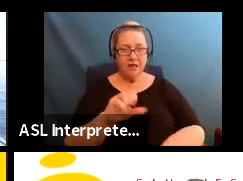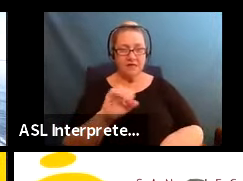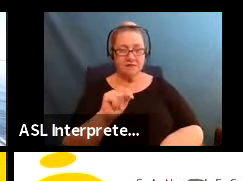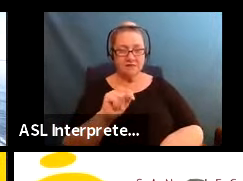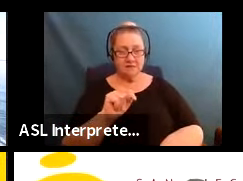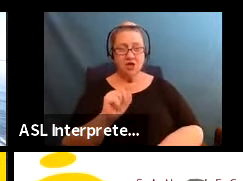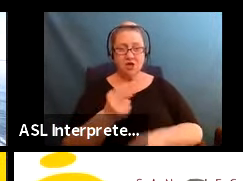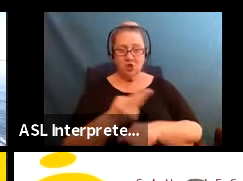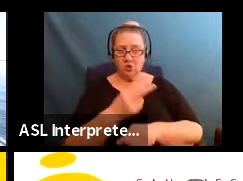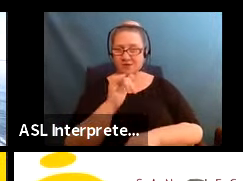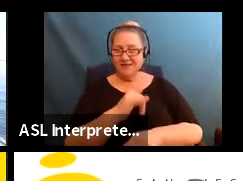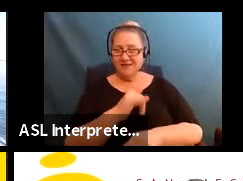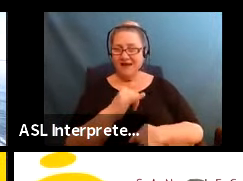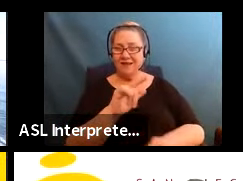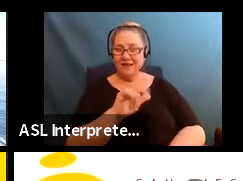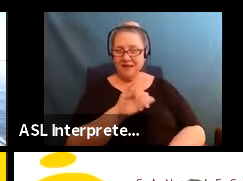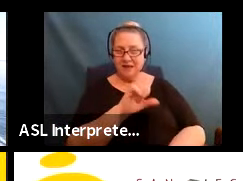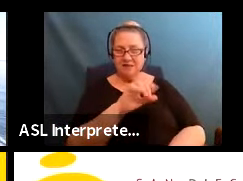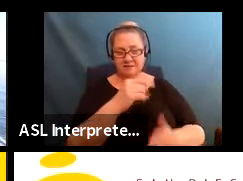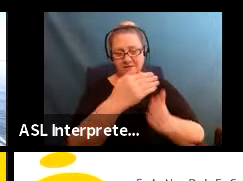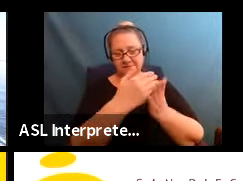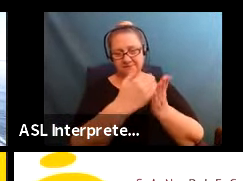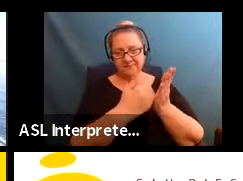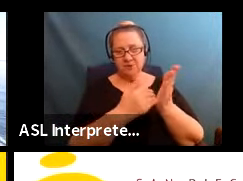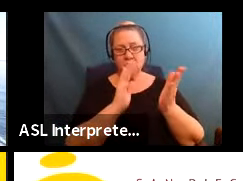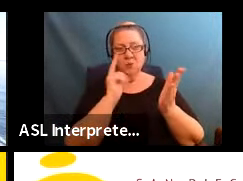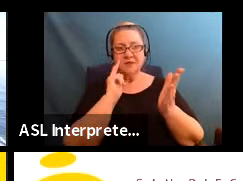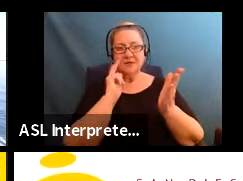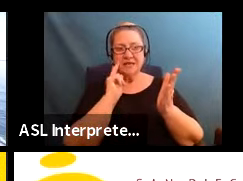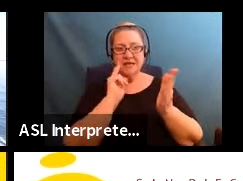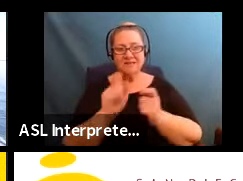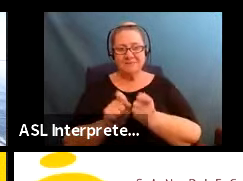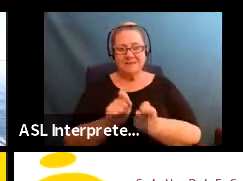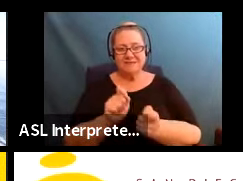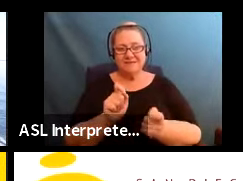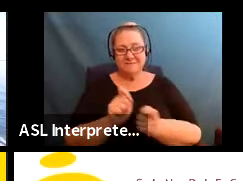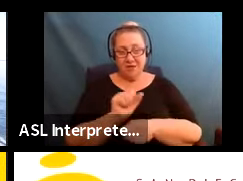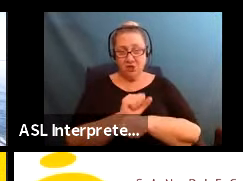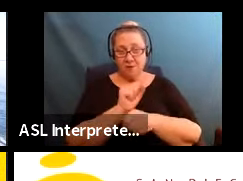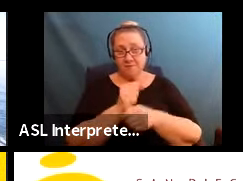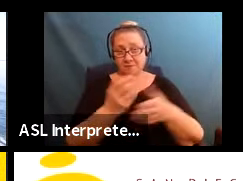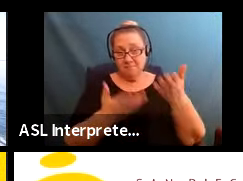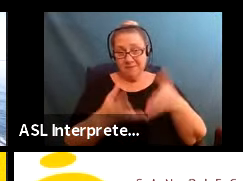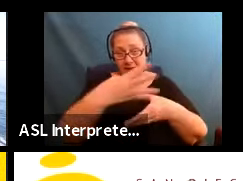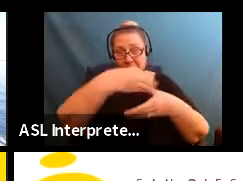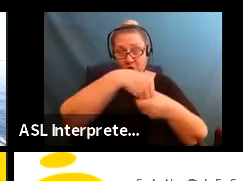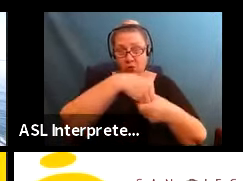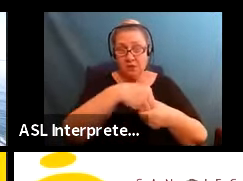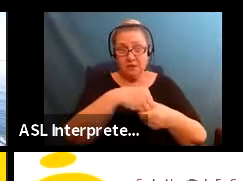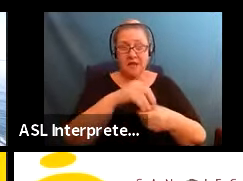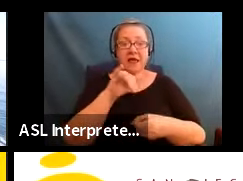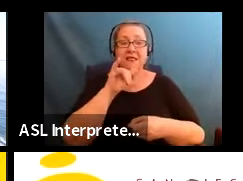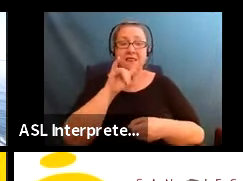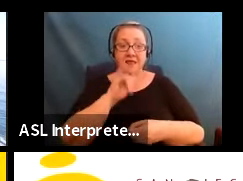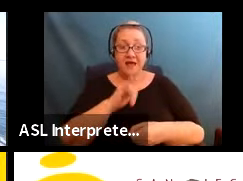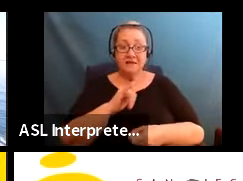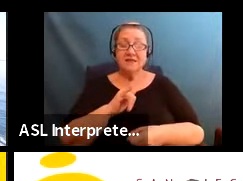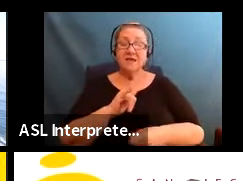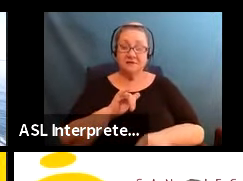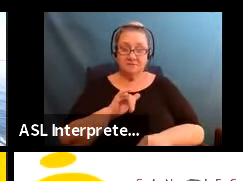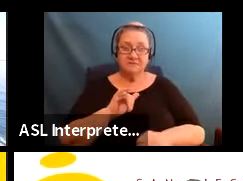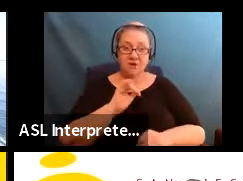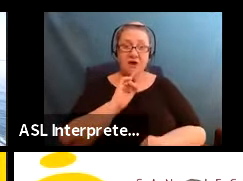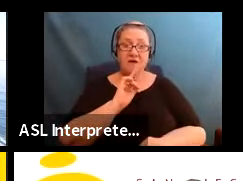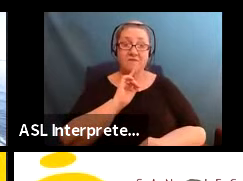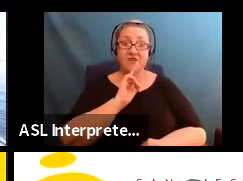go to that list, and those specific positions may actually be listed there. That's the official answer.